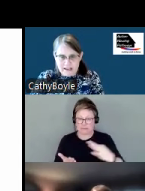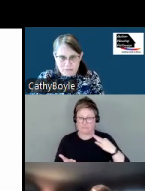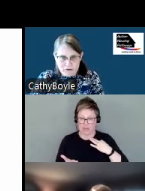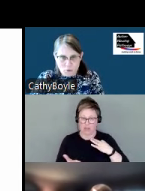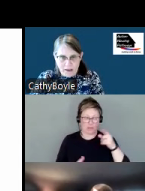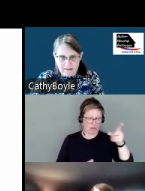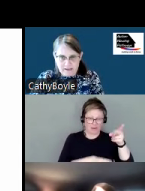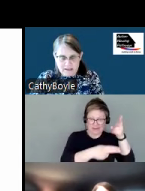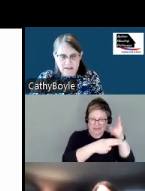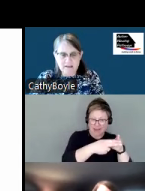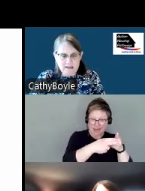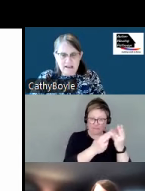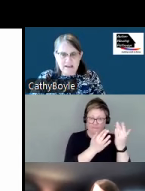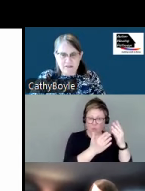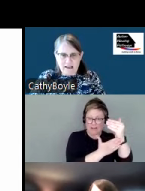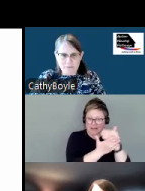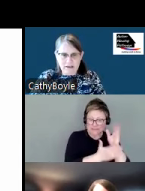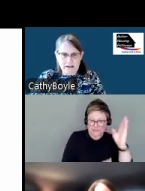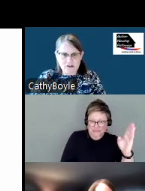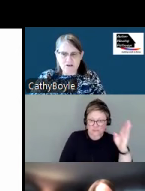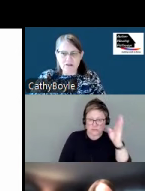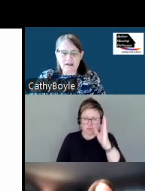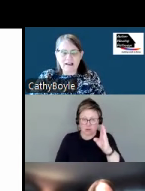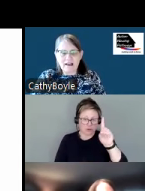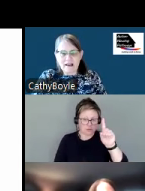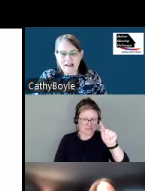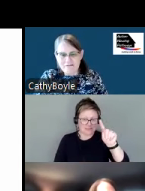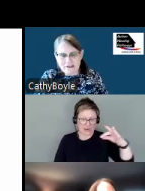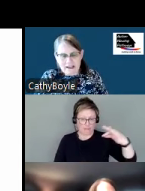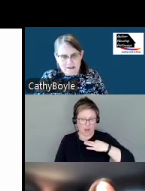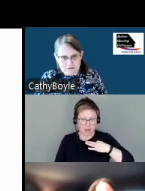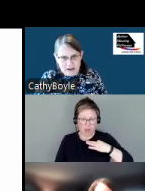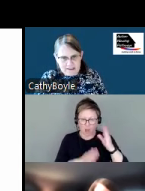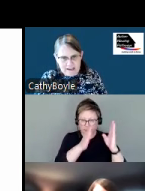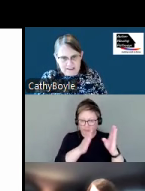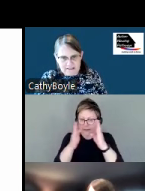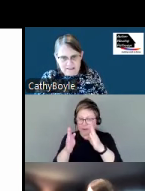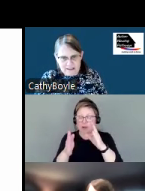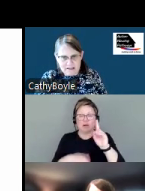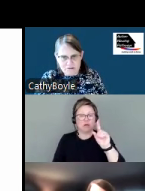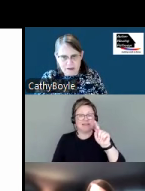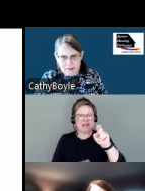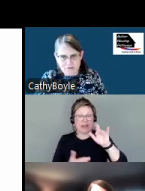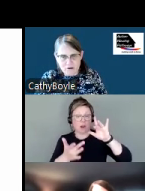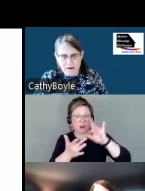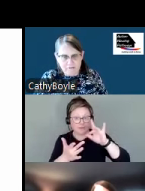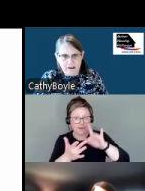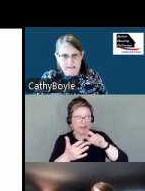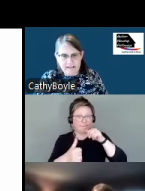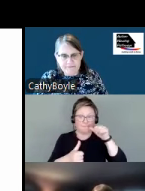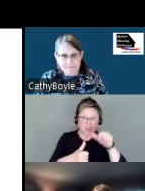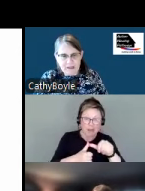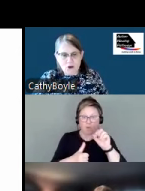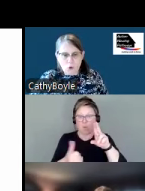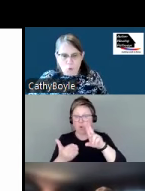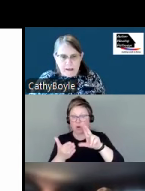exact name of the waiting list, the date of the application, every date you've contacted the list either by mail or by logging